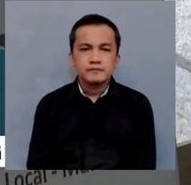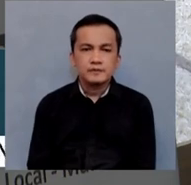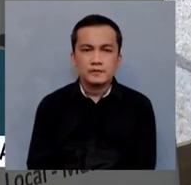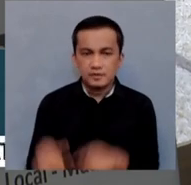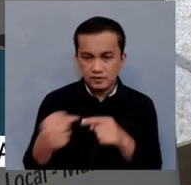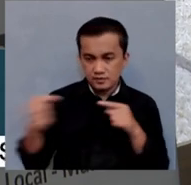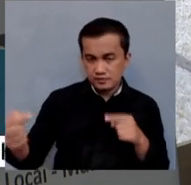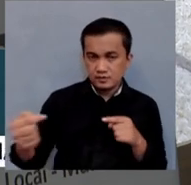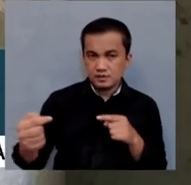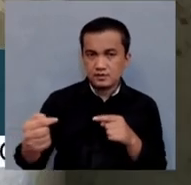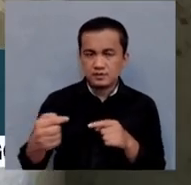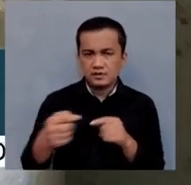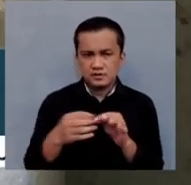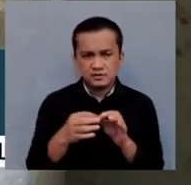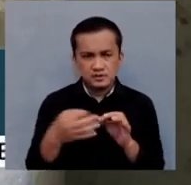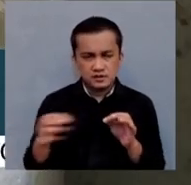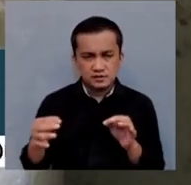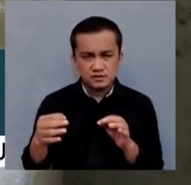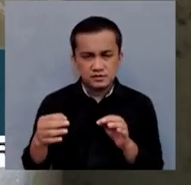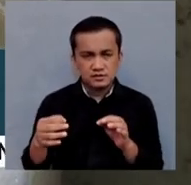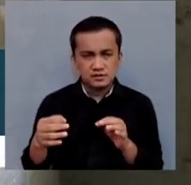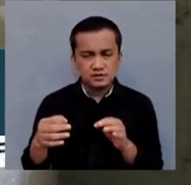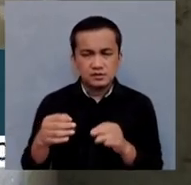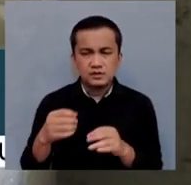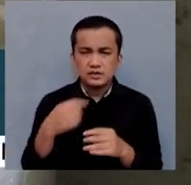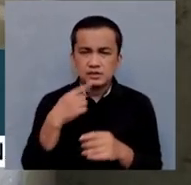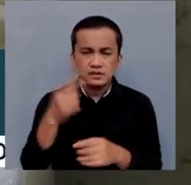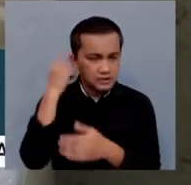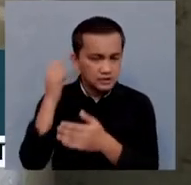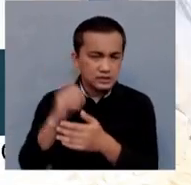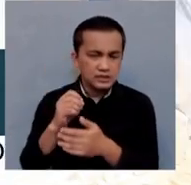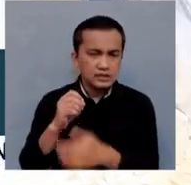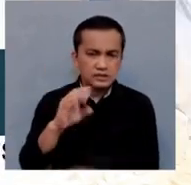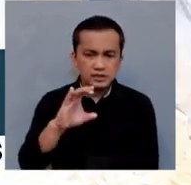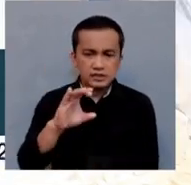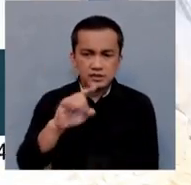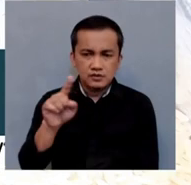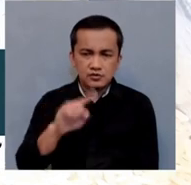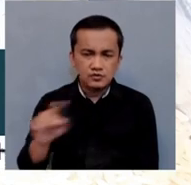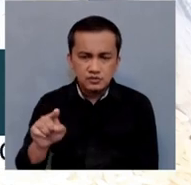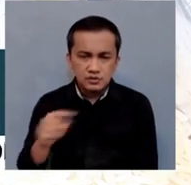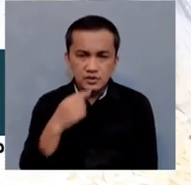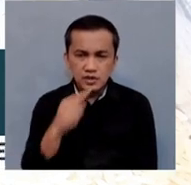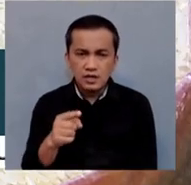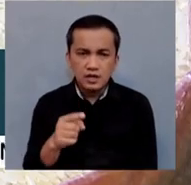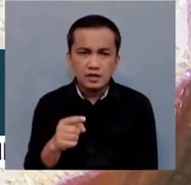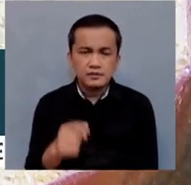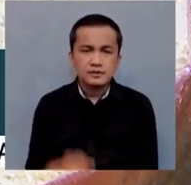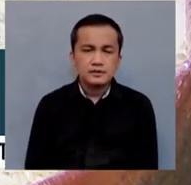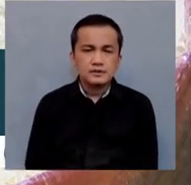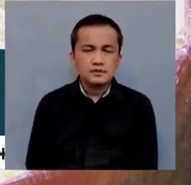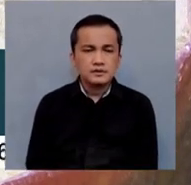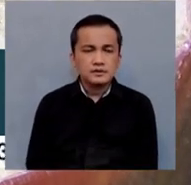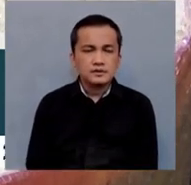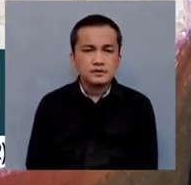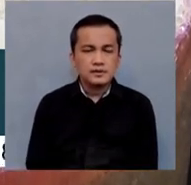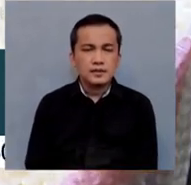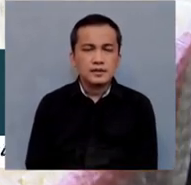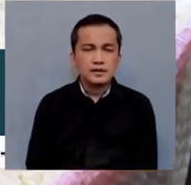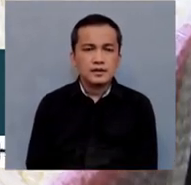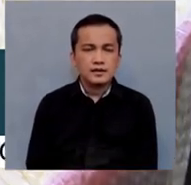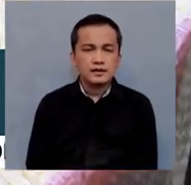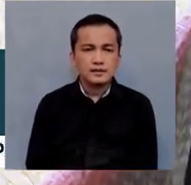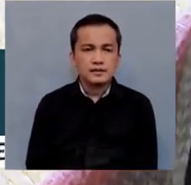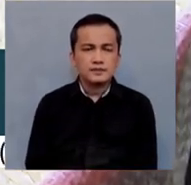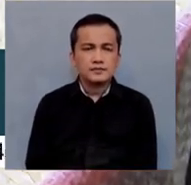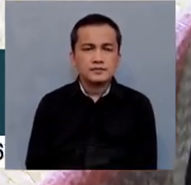in Secretary Bernie Cruz, this could materialize as early as 2023. But Australia says this